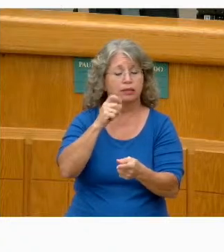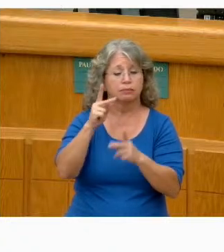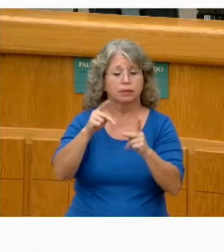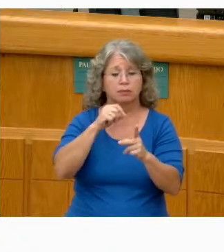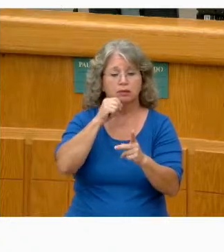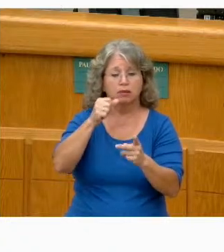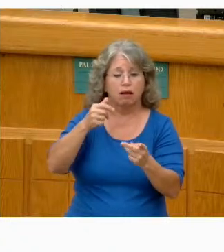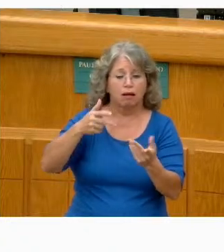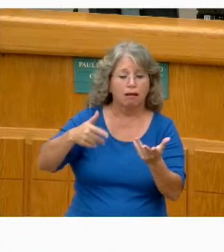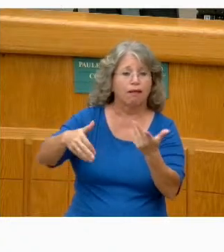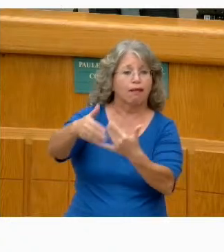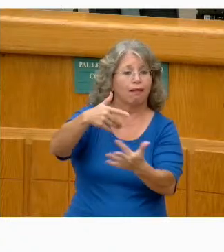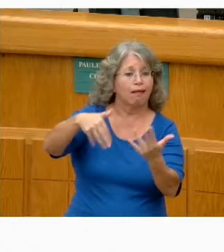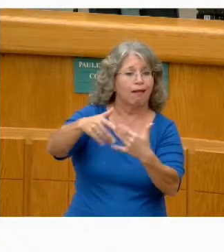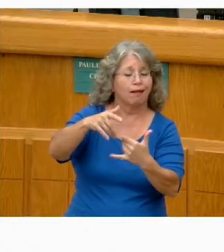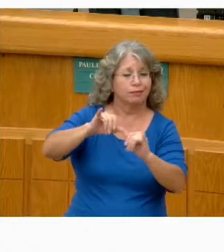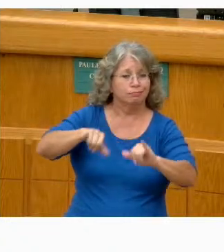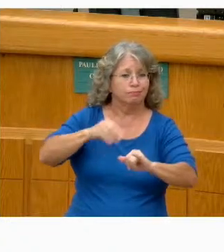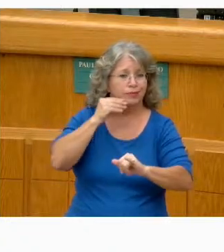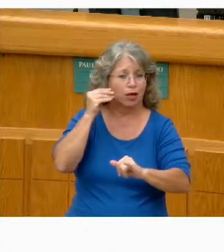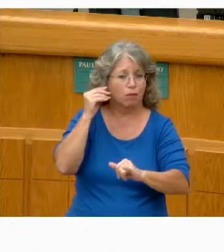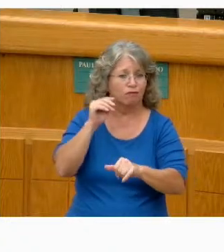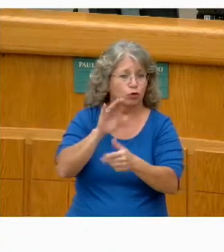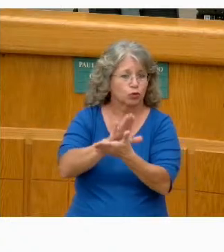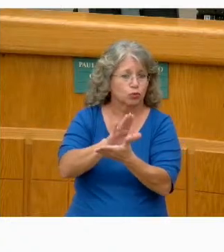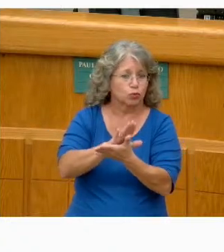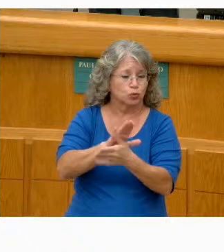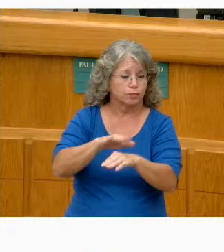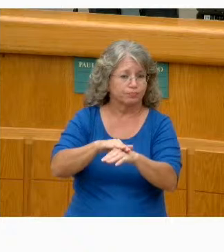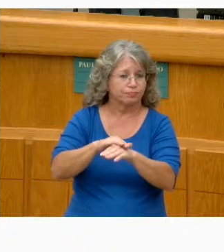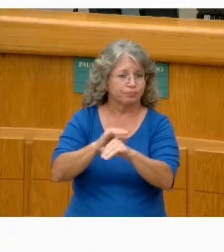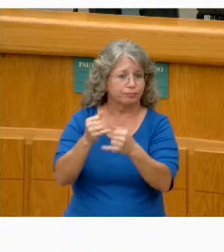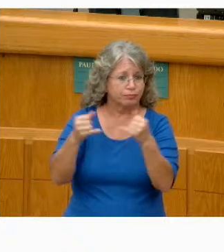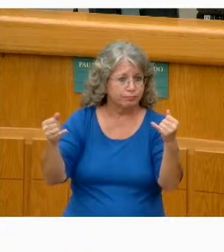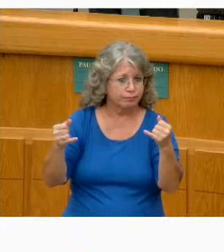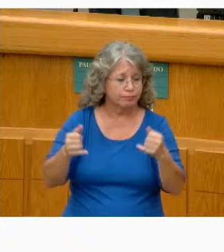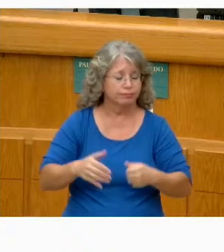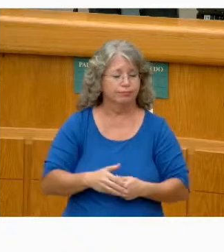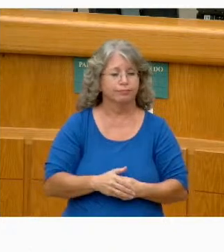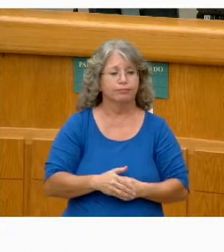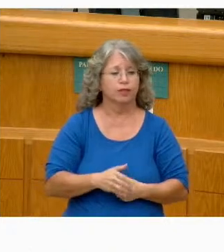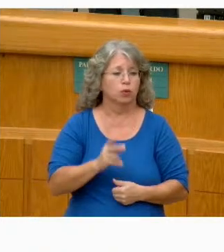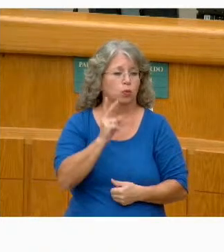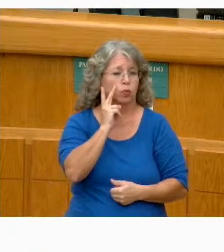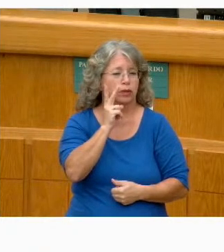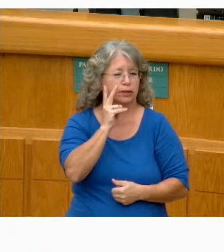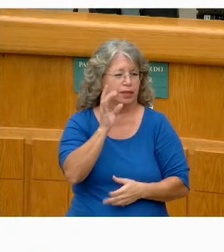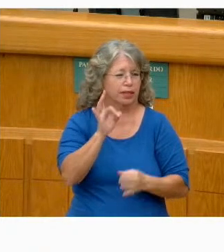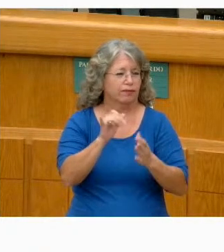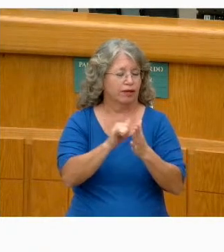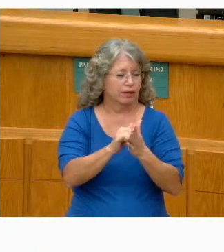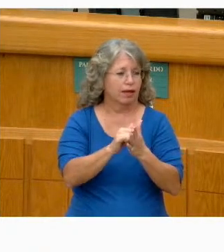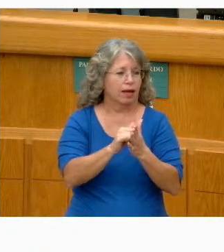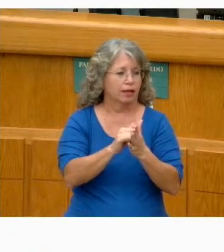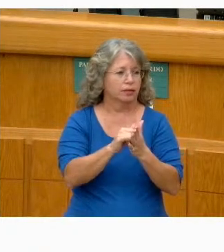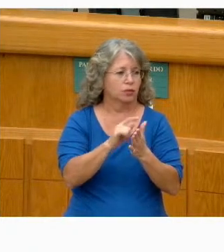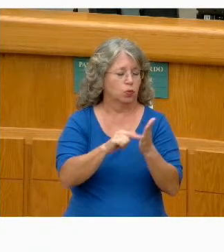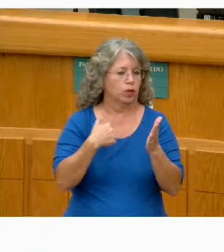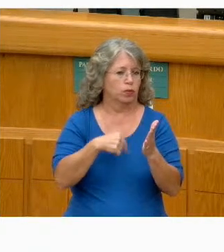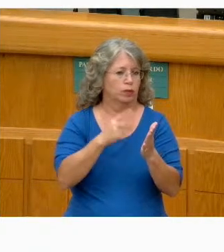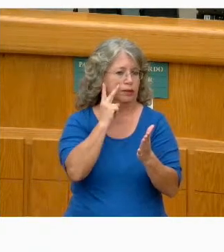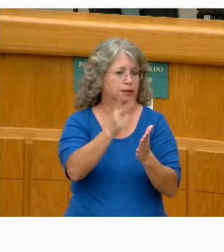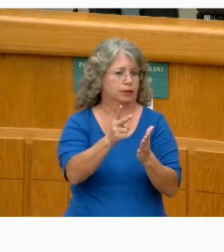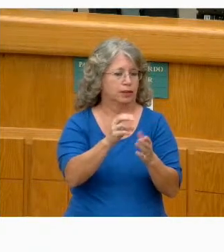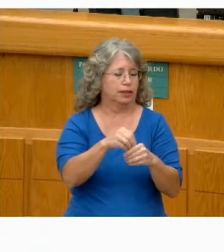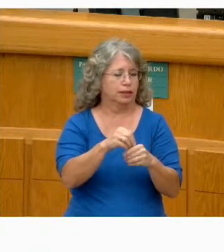be correlated with a decline in the transmission rate of COVID-19. We'll see if that bears out in the data moving forward. And